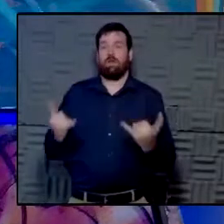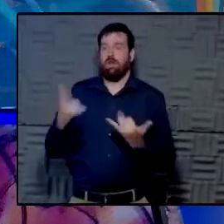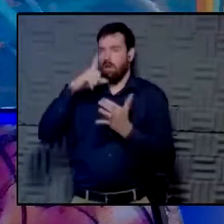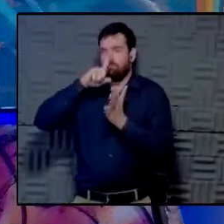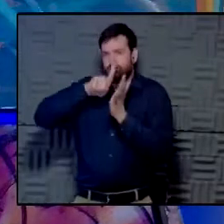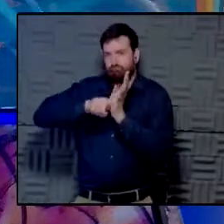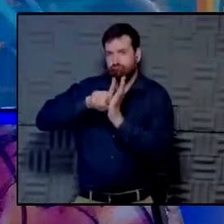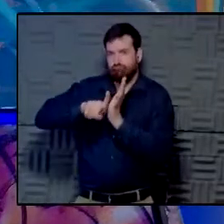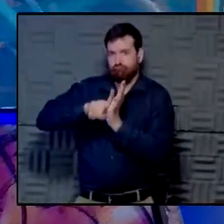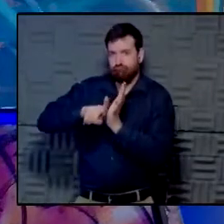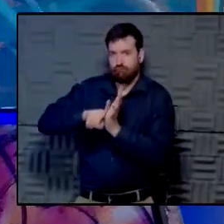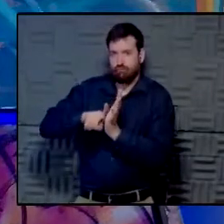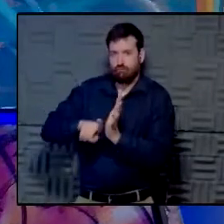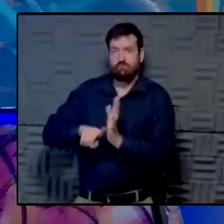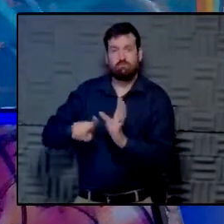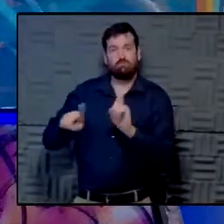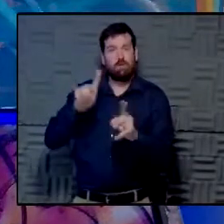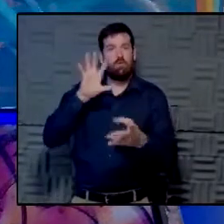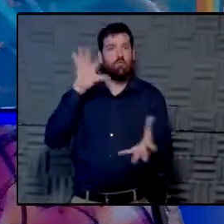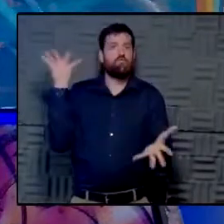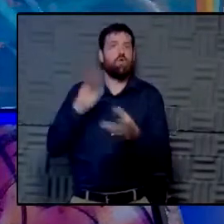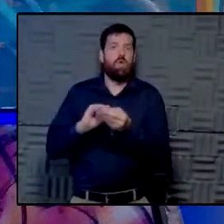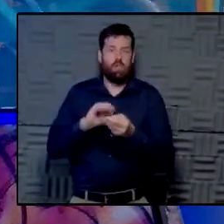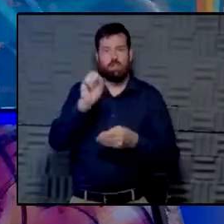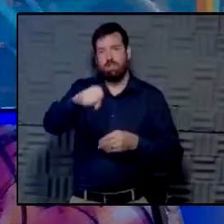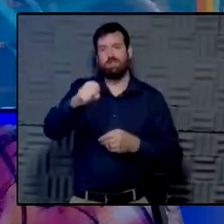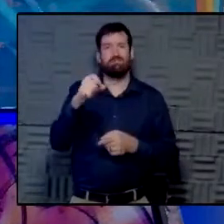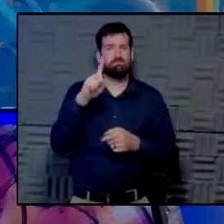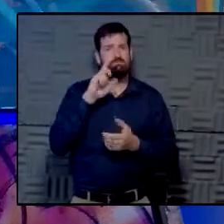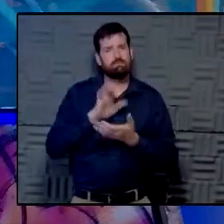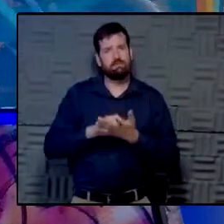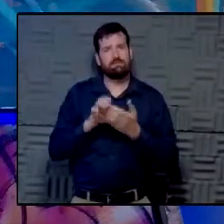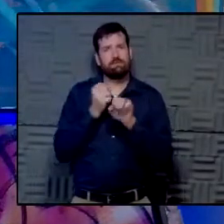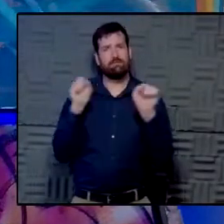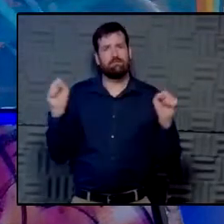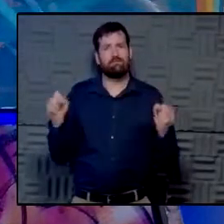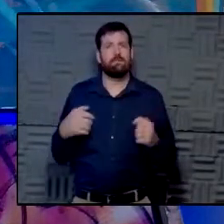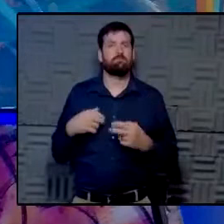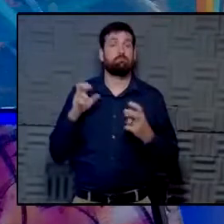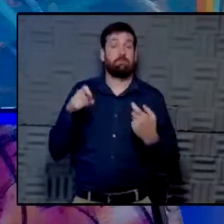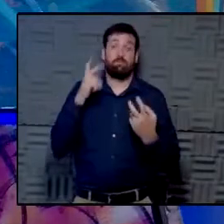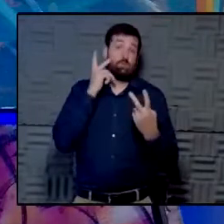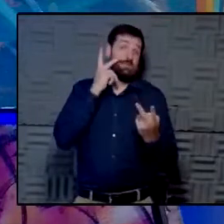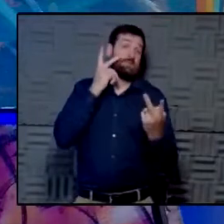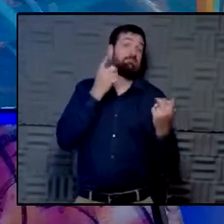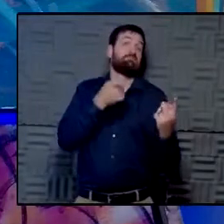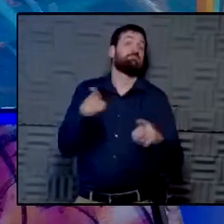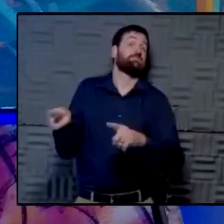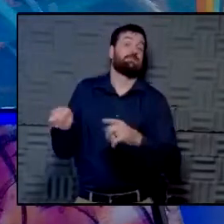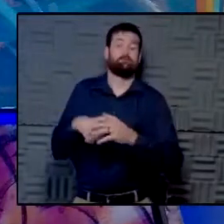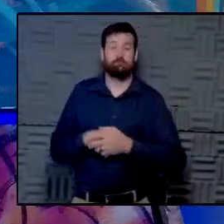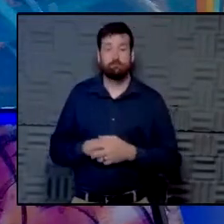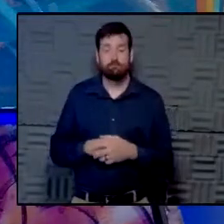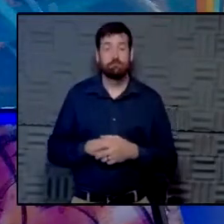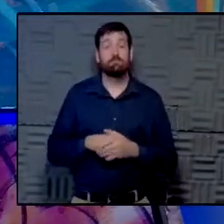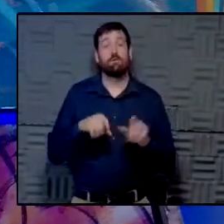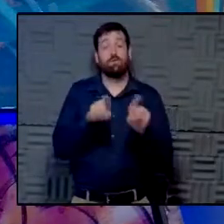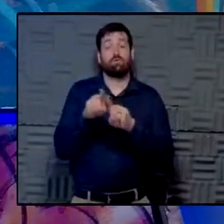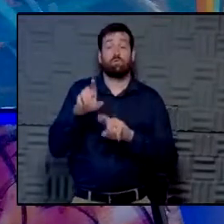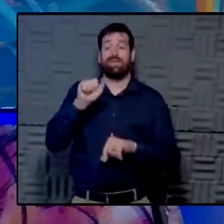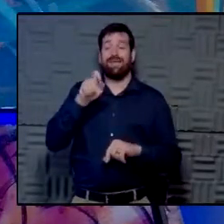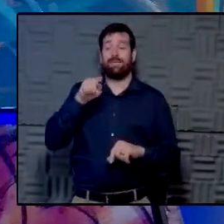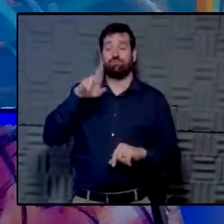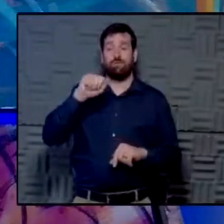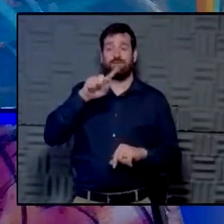and investigated. But overall, yes, I do believe it will be safe, and we'll just kind of have to see how it plays out. And also if AstraZeneca and